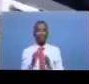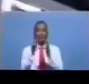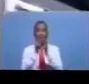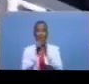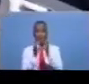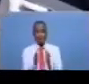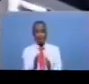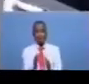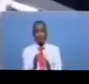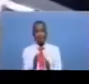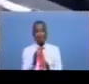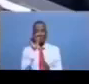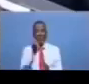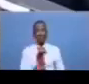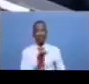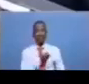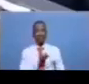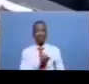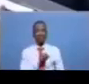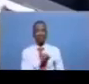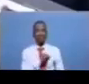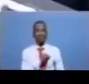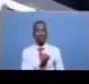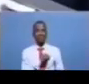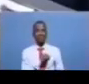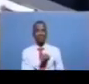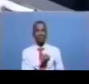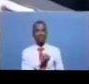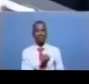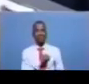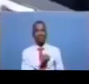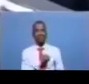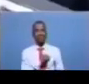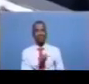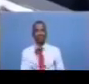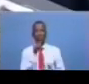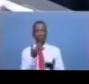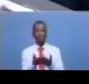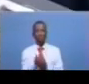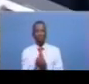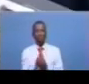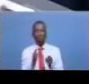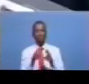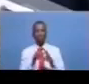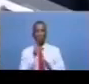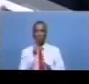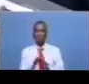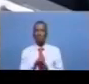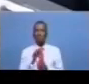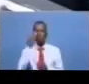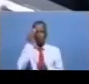lawyers, that attitude is completely shameful and unacceptable. They